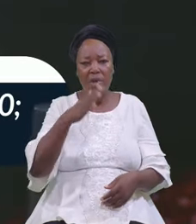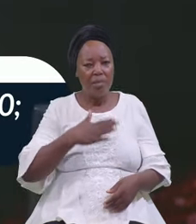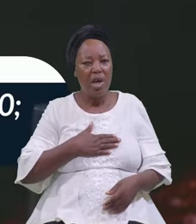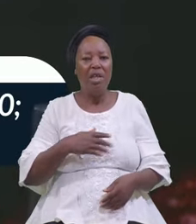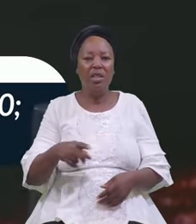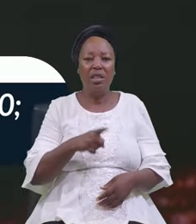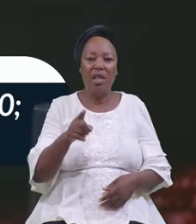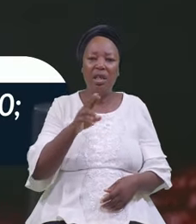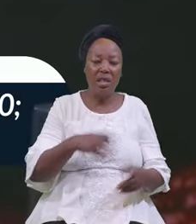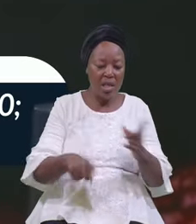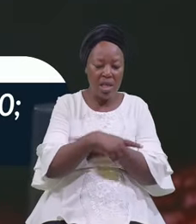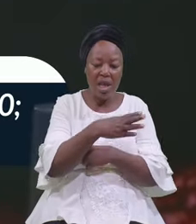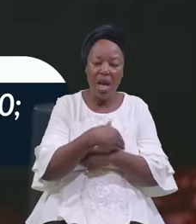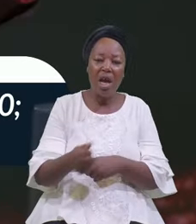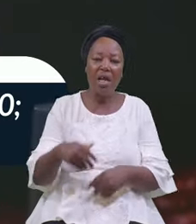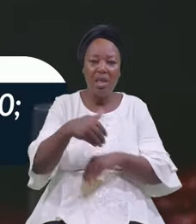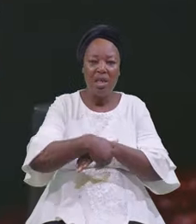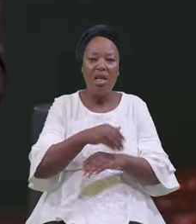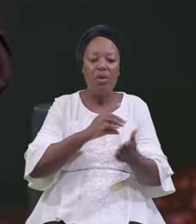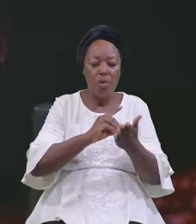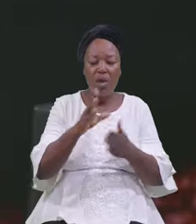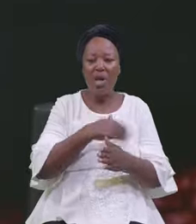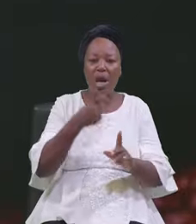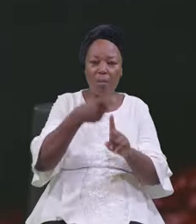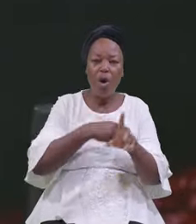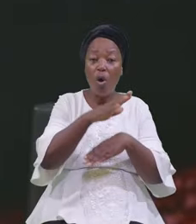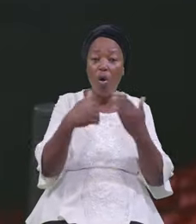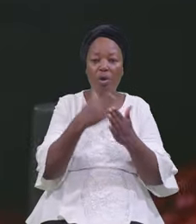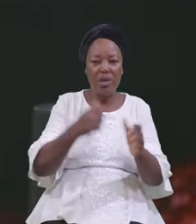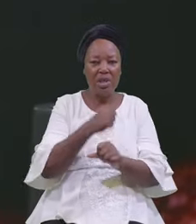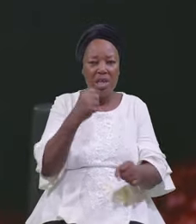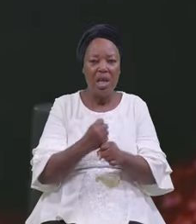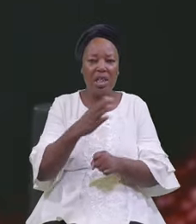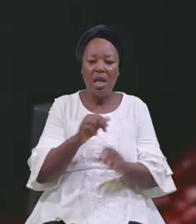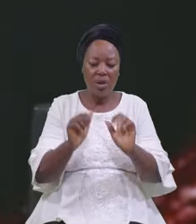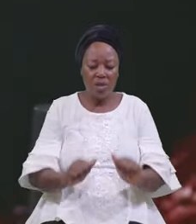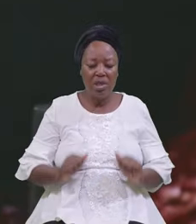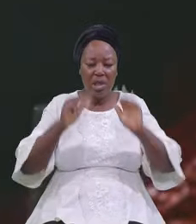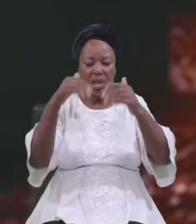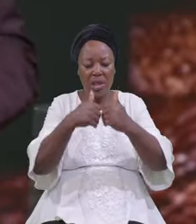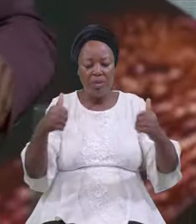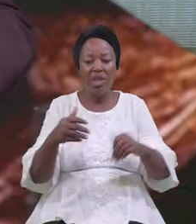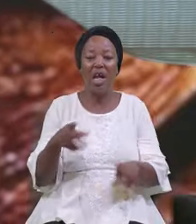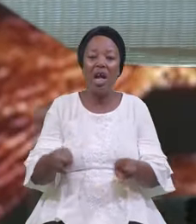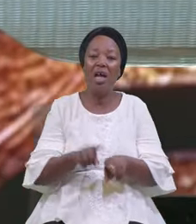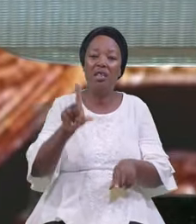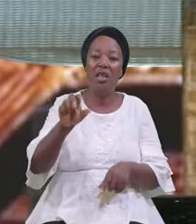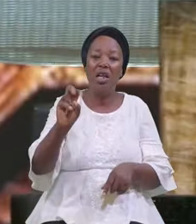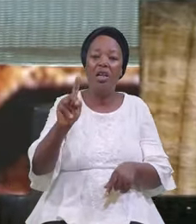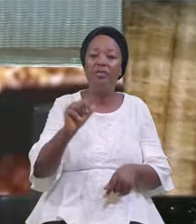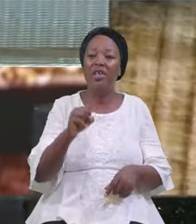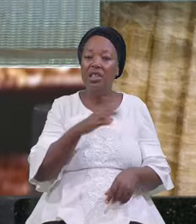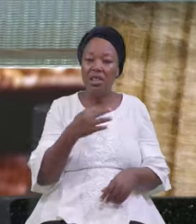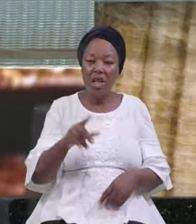and night, week and month, all the years they were consecrated, separated as Levites, the